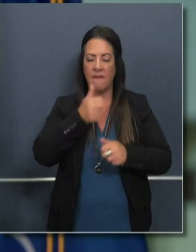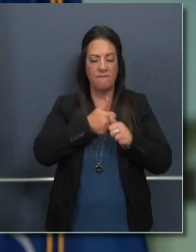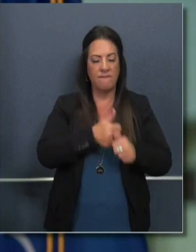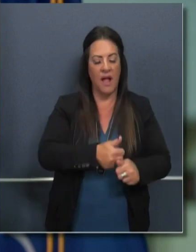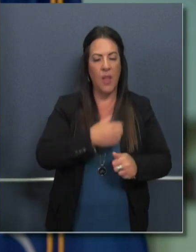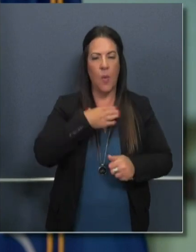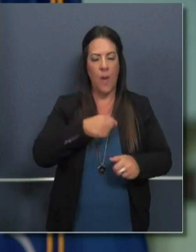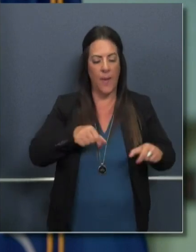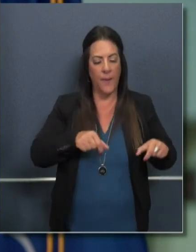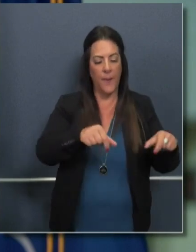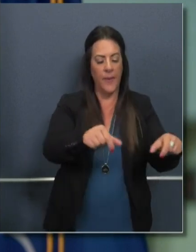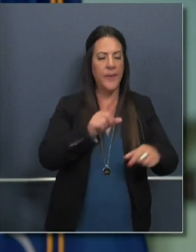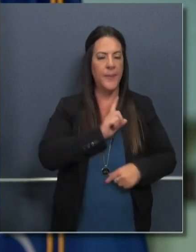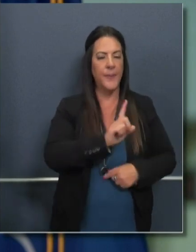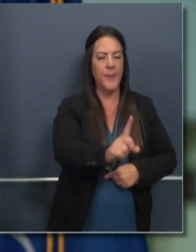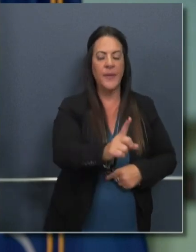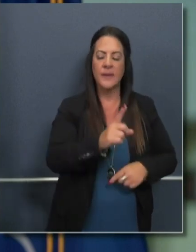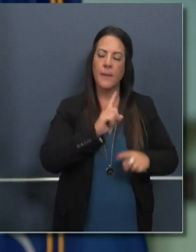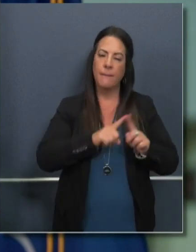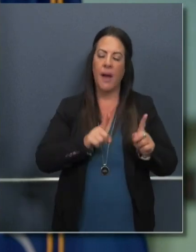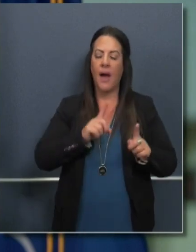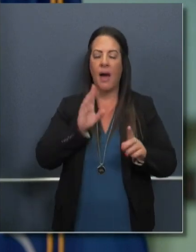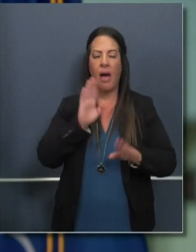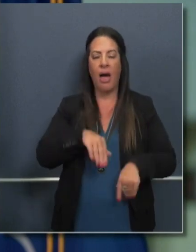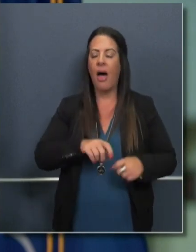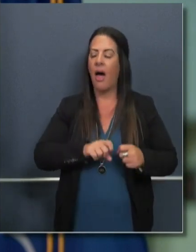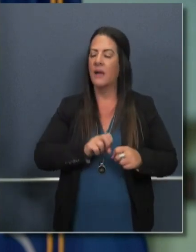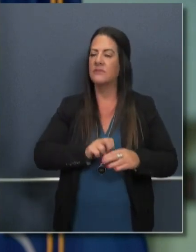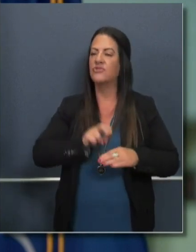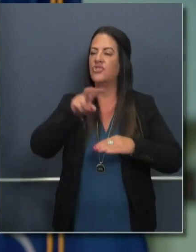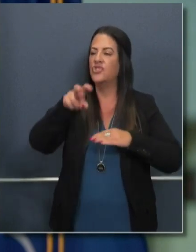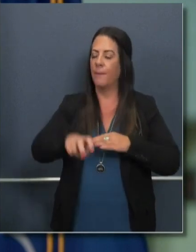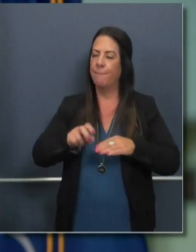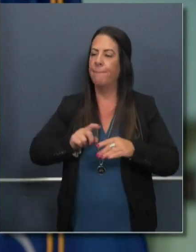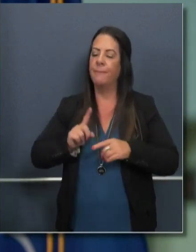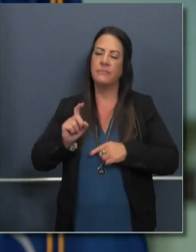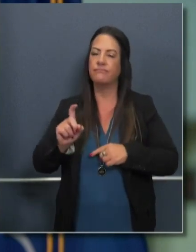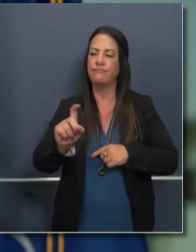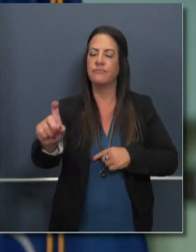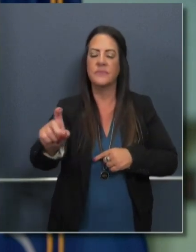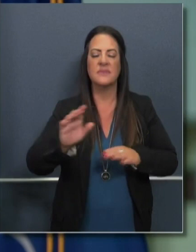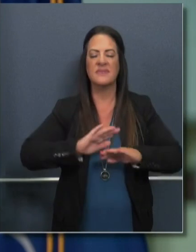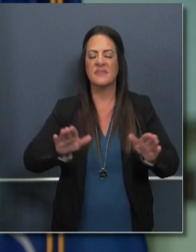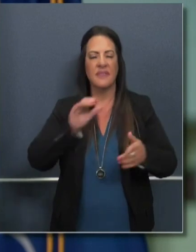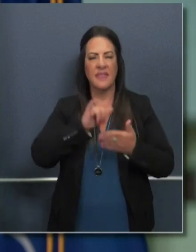I think that's a spirit that I think we all align to, and I hope